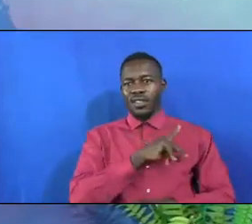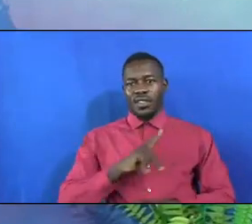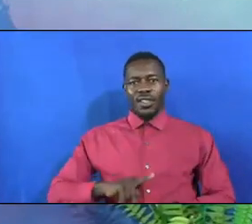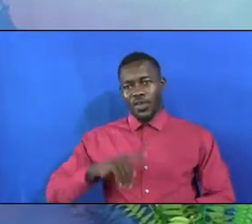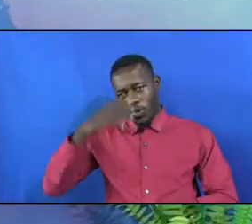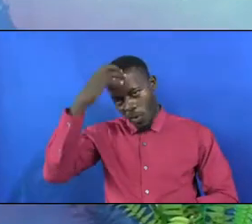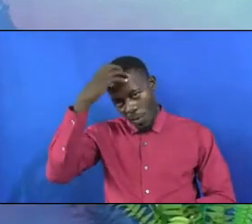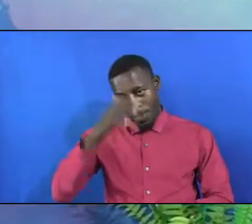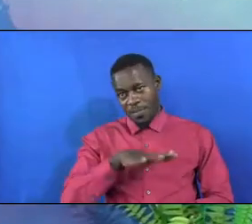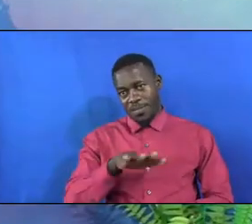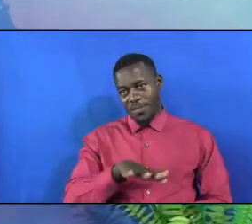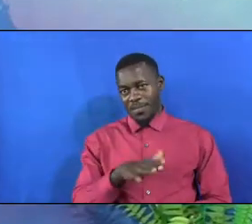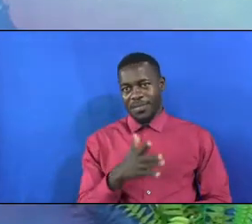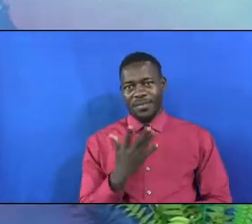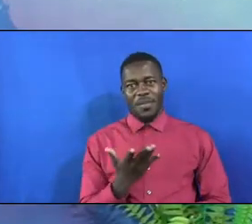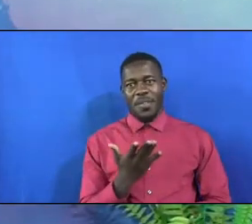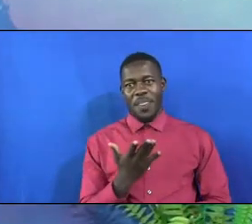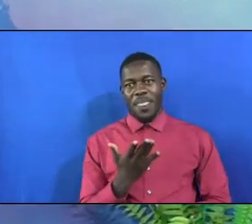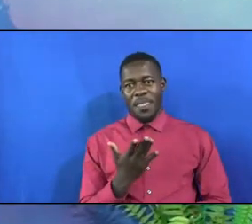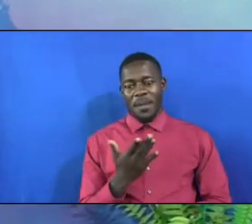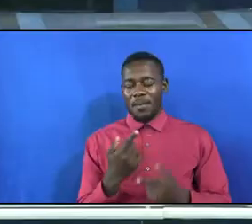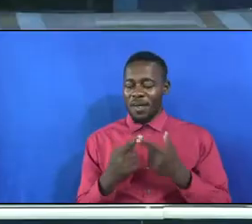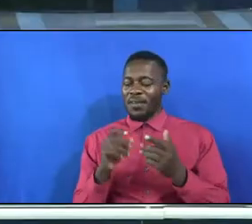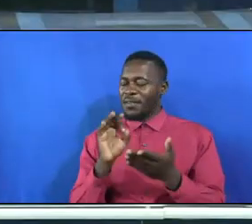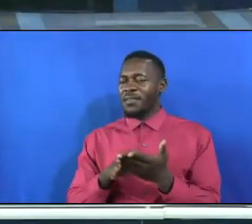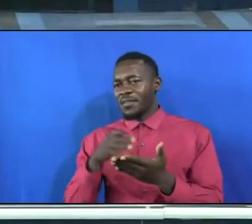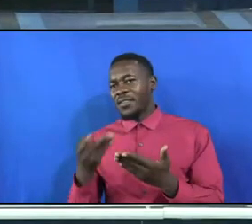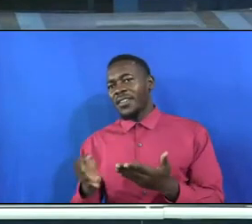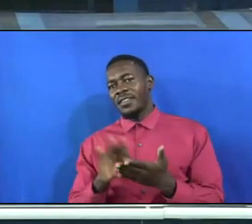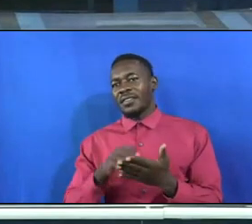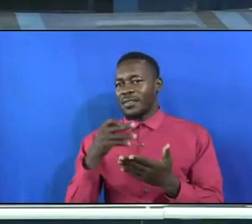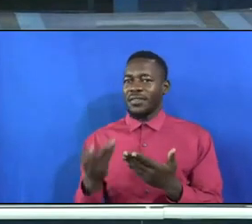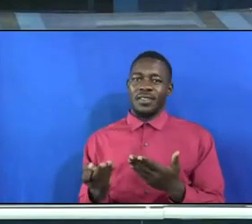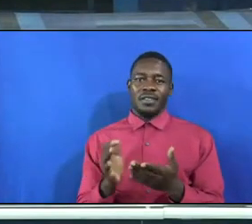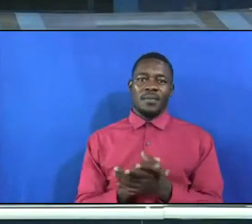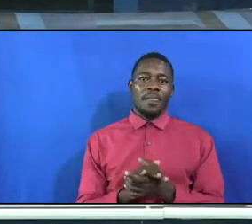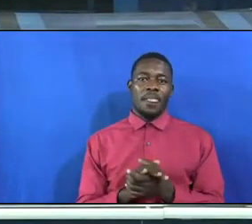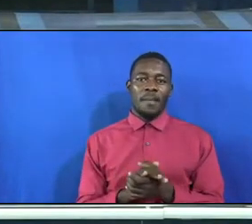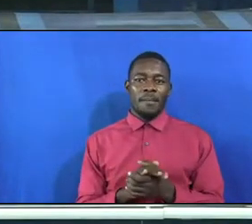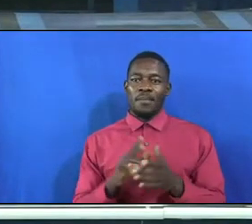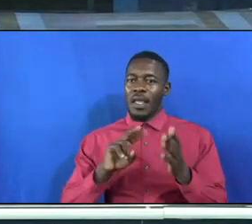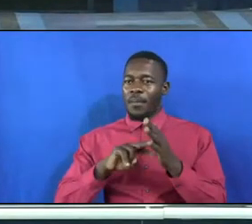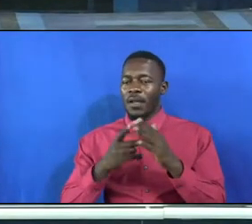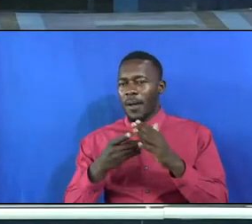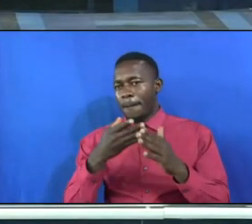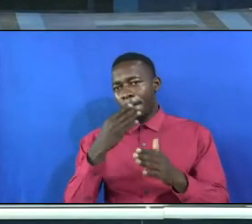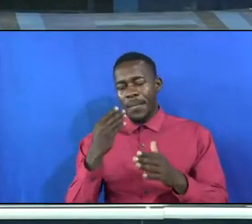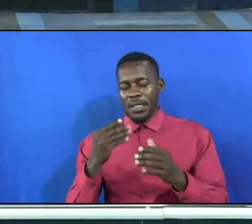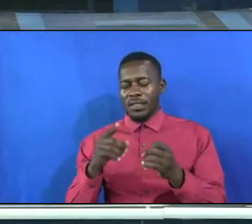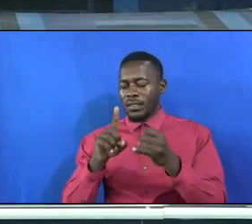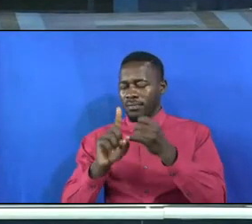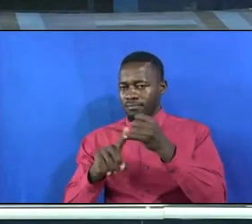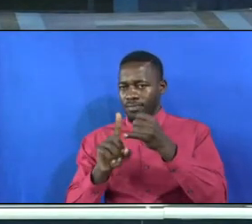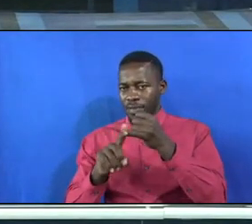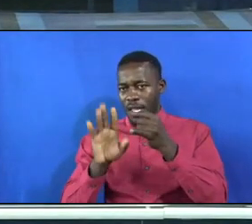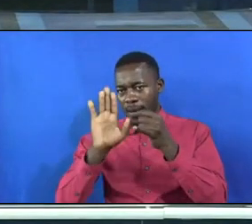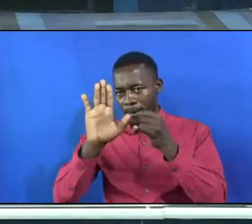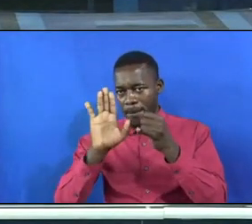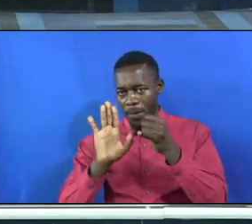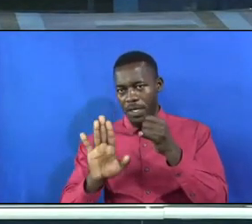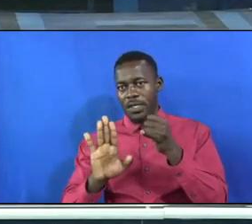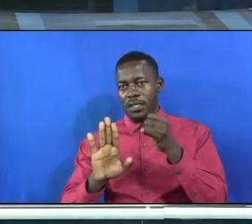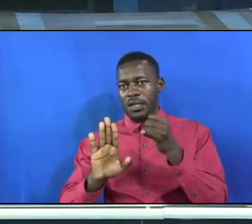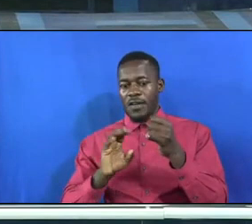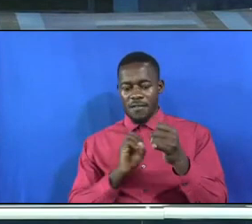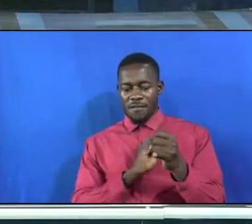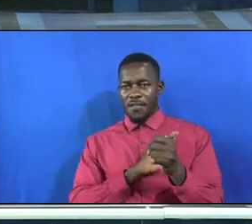done? Nothing. And so every situation, it all starts with fearing God. Brothers and sisters,